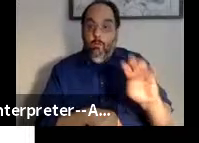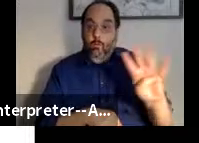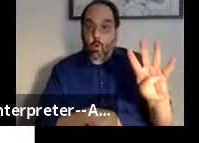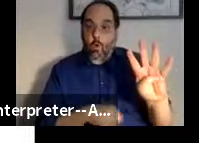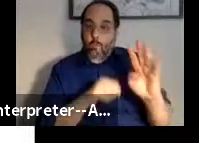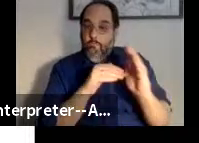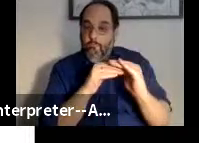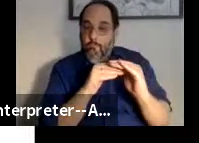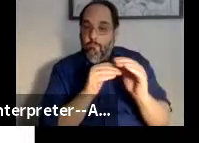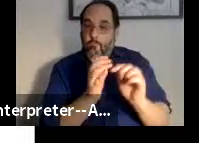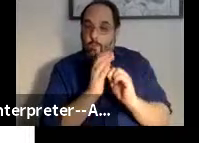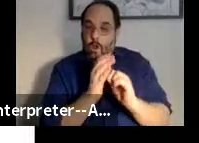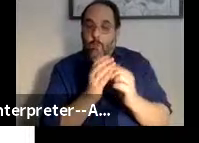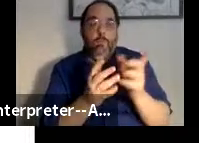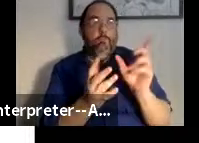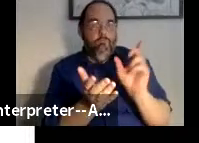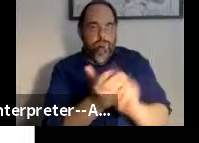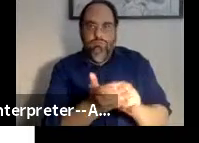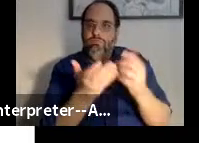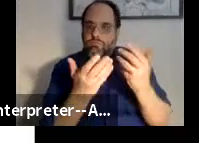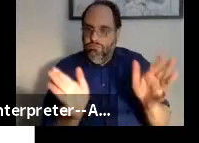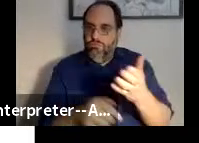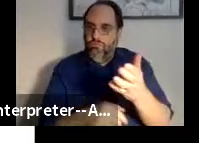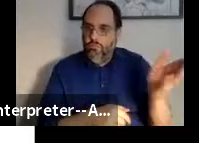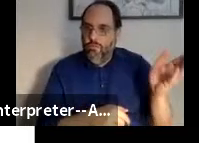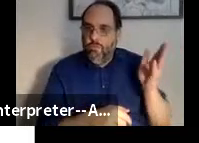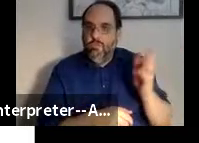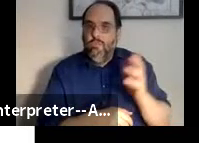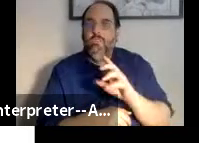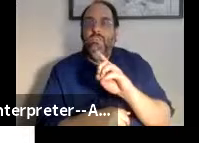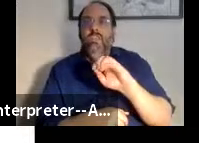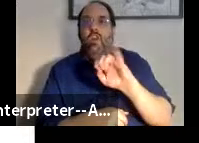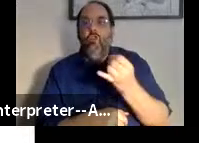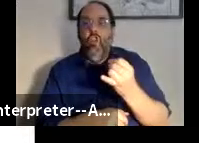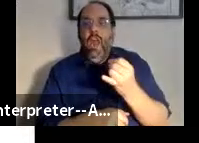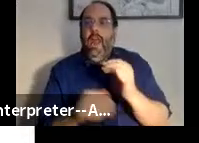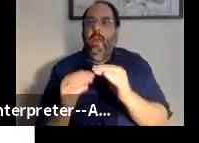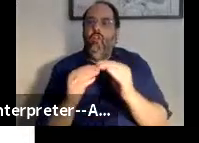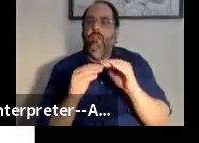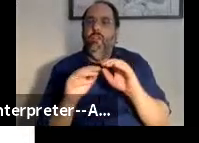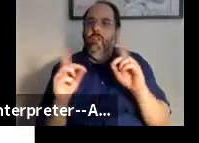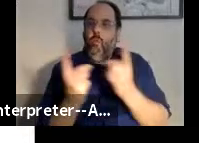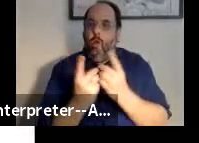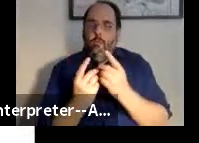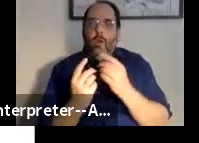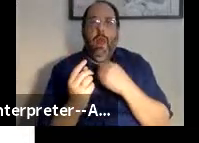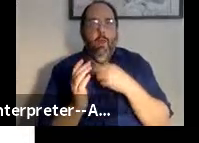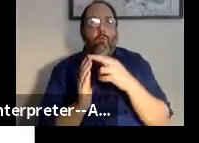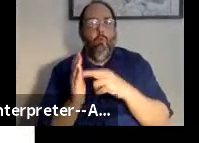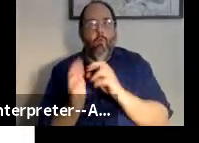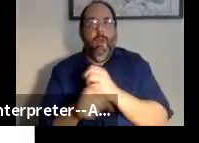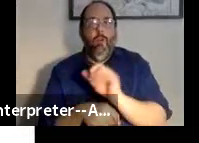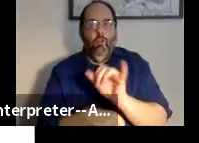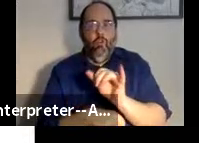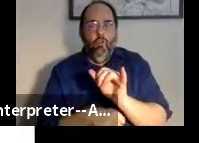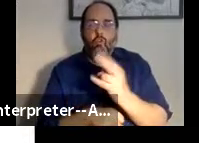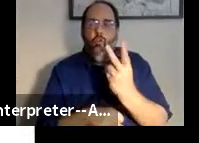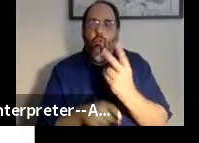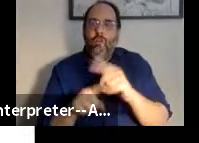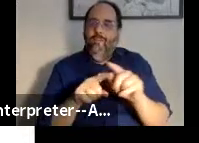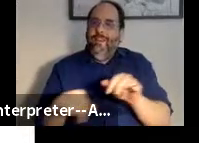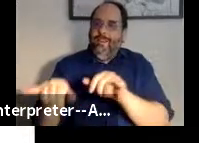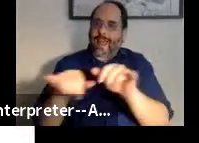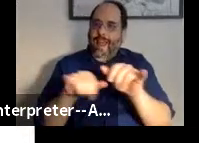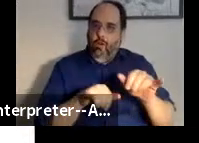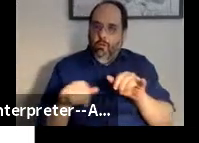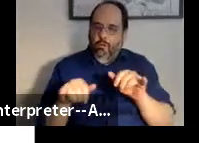minimum requirements were out there for play areas. The Department of Justice undertook their rulemaking. They came out with the 2010 ADA standards for accessible